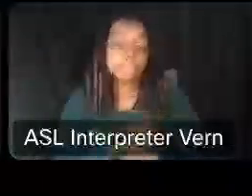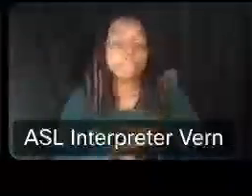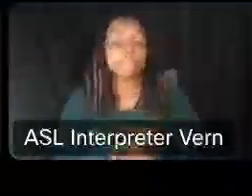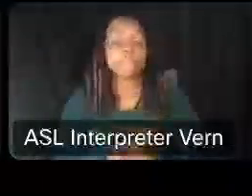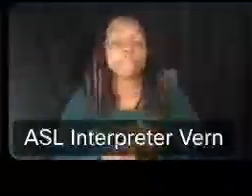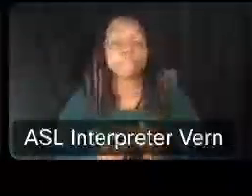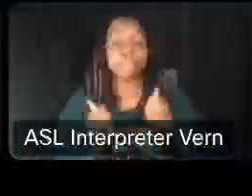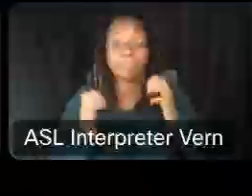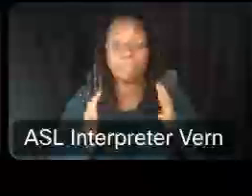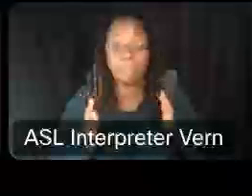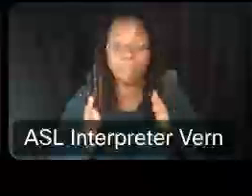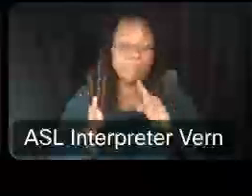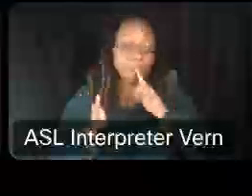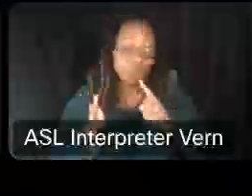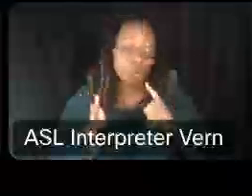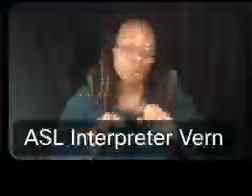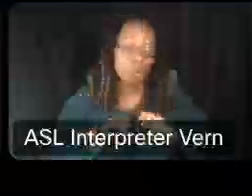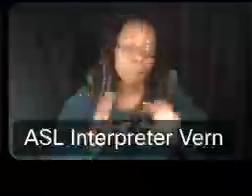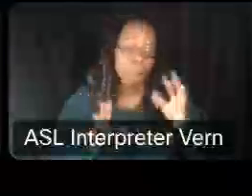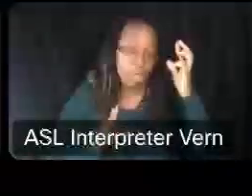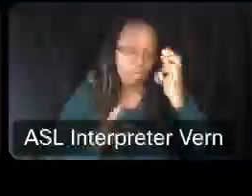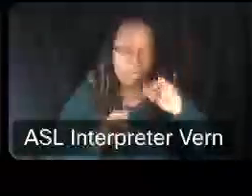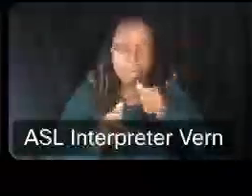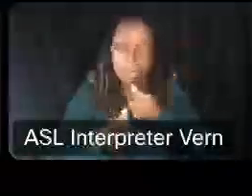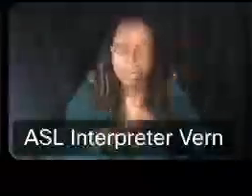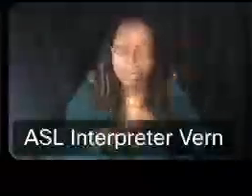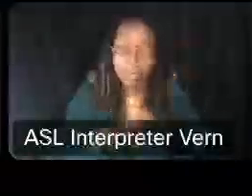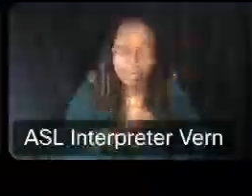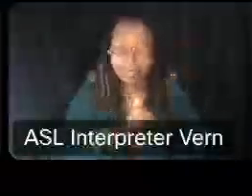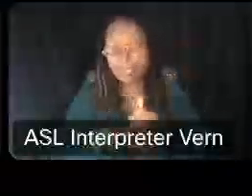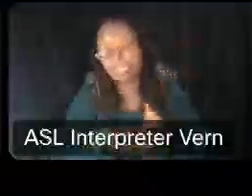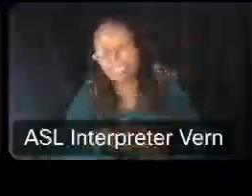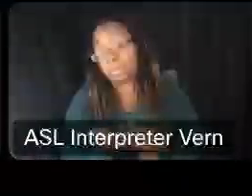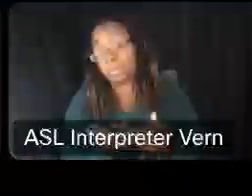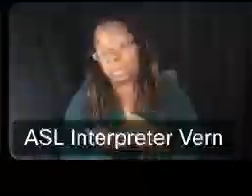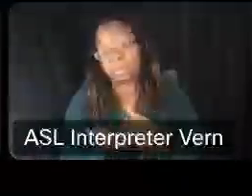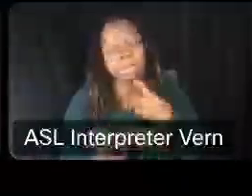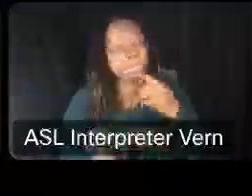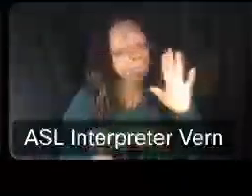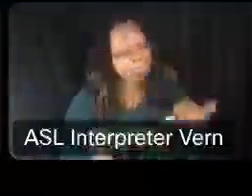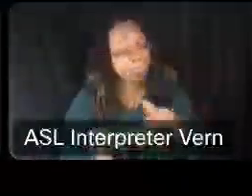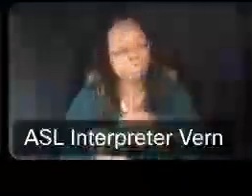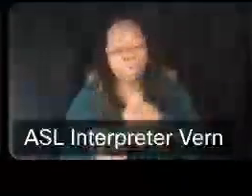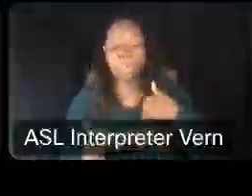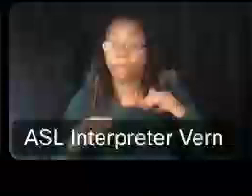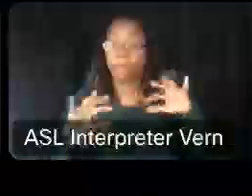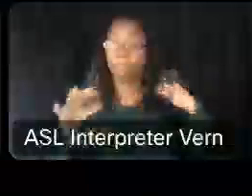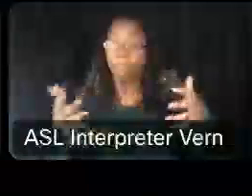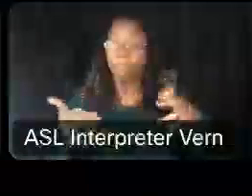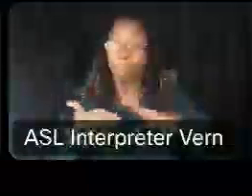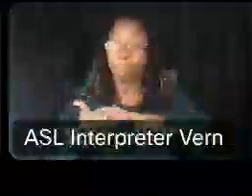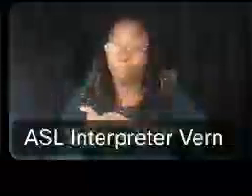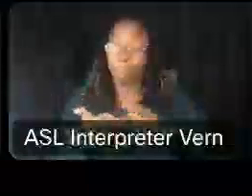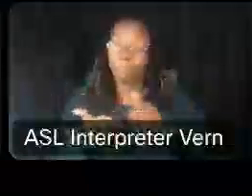And sometimes we get in spaces where, oh, we said it, we decided, we had a group agreement, and we decided on